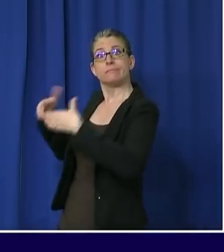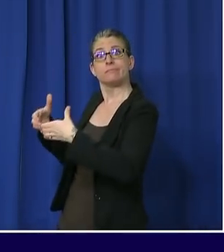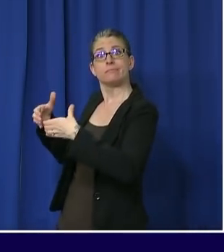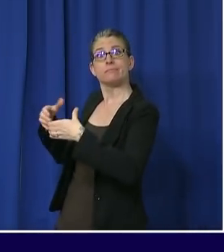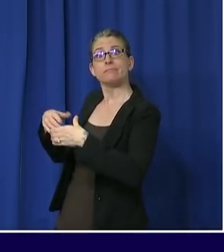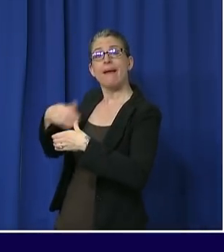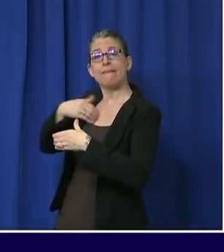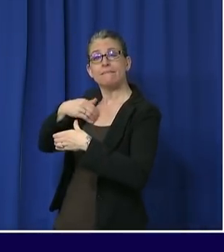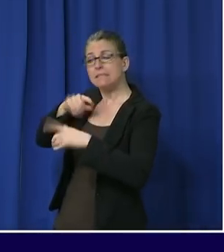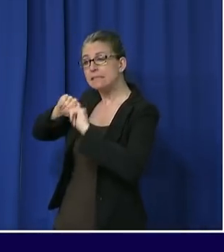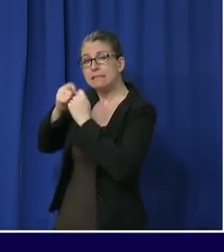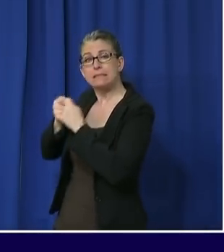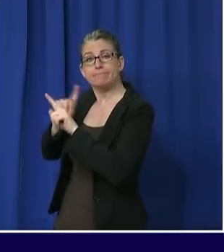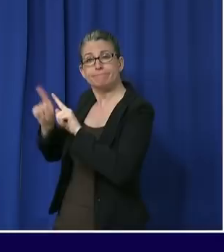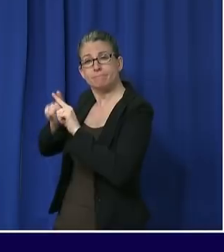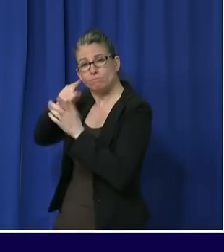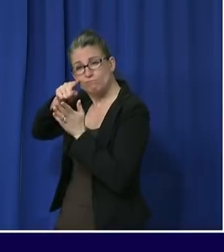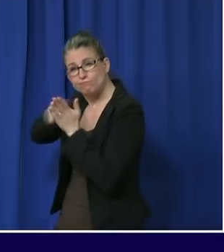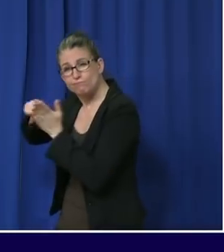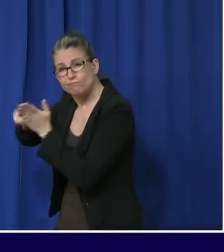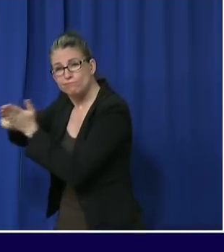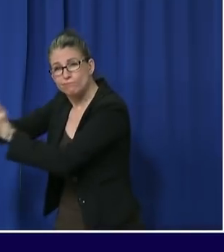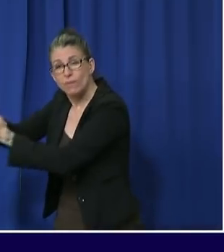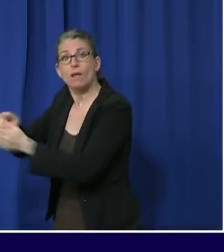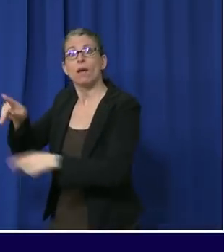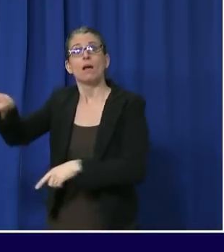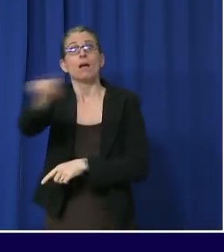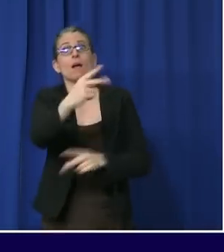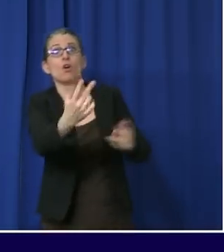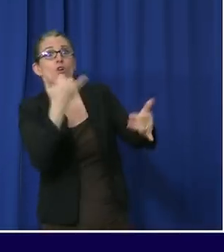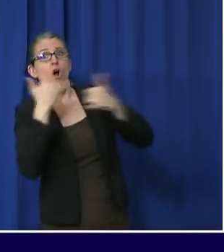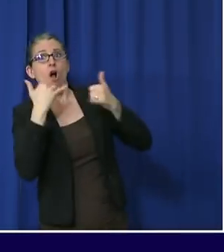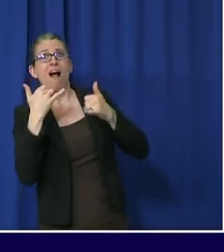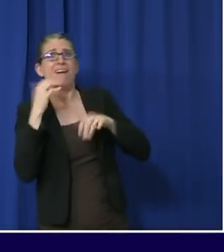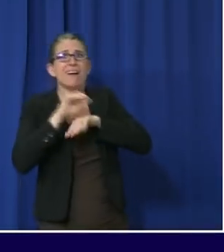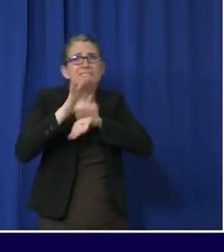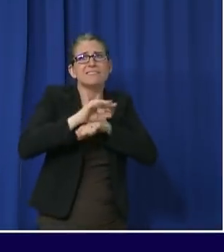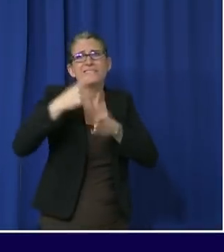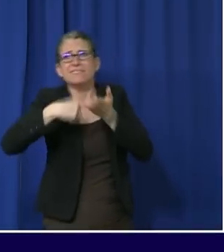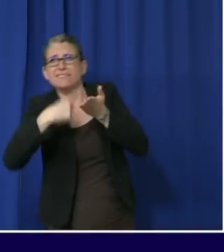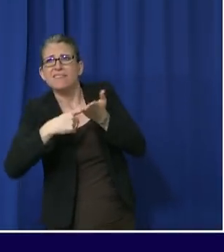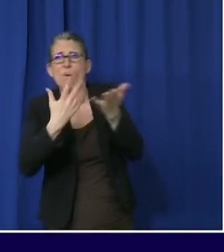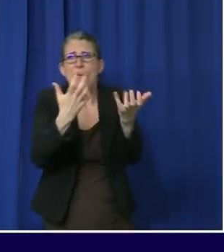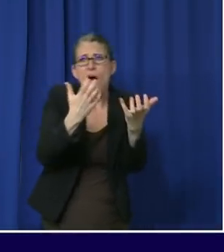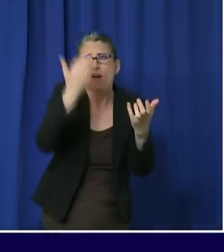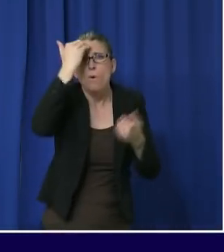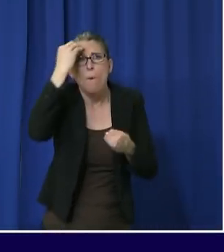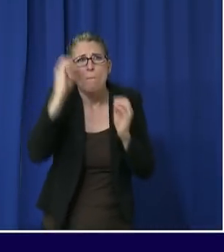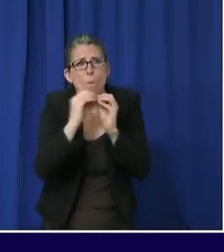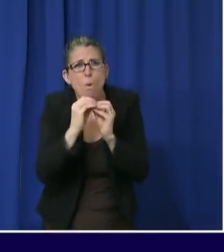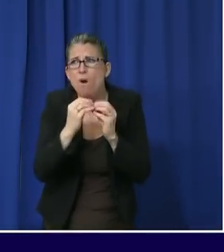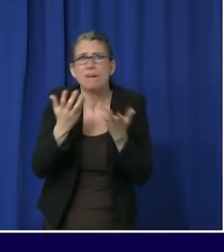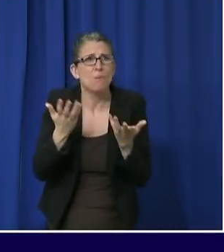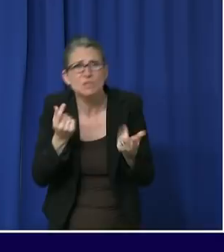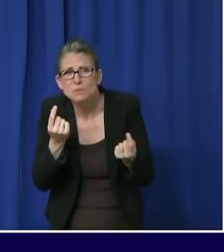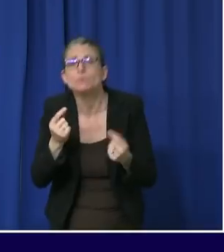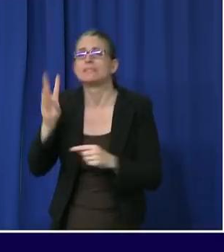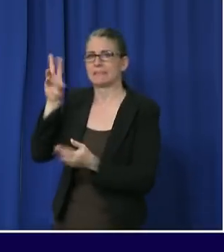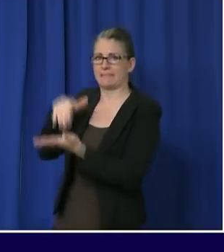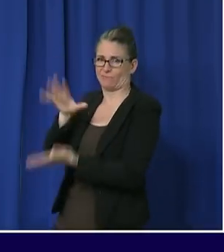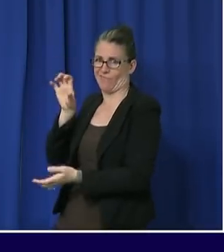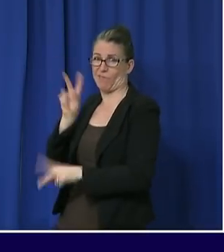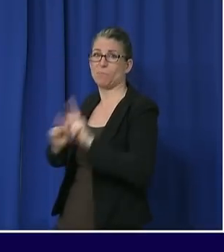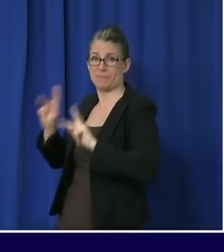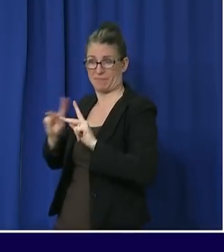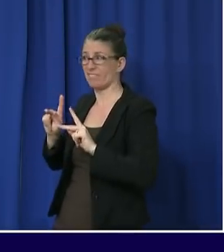to 6,500 calls for consultation from healthcare providers across the state. In addition,